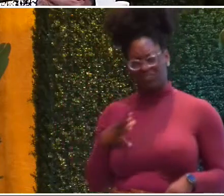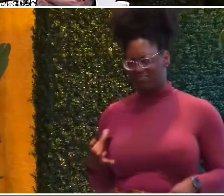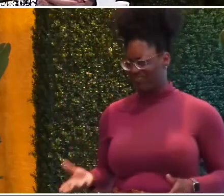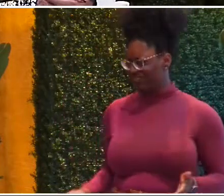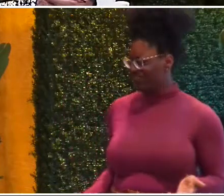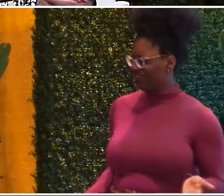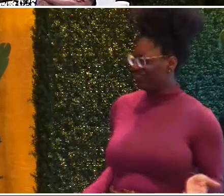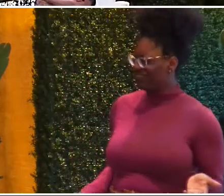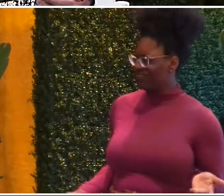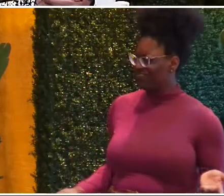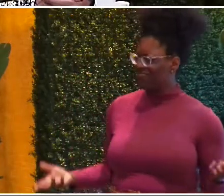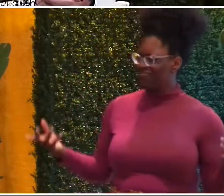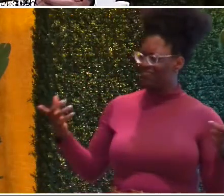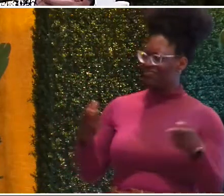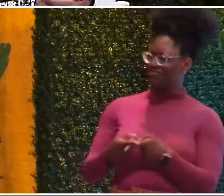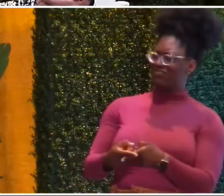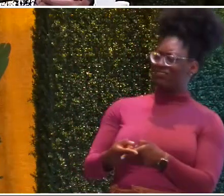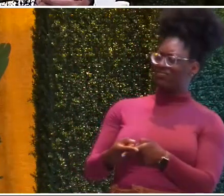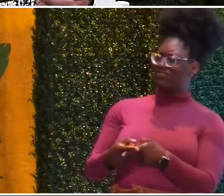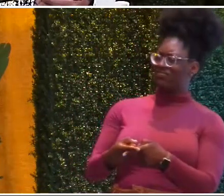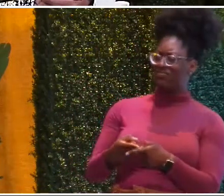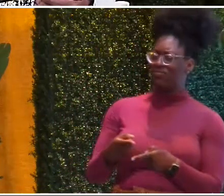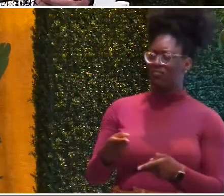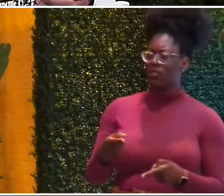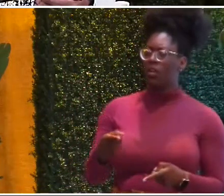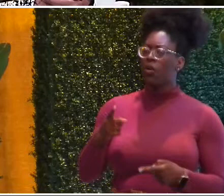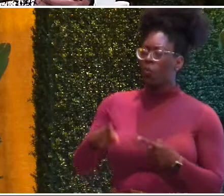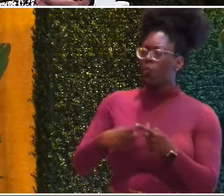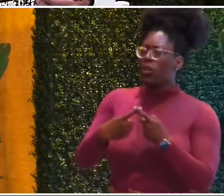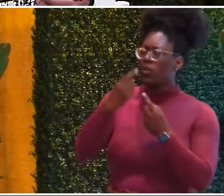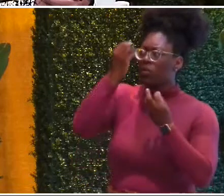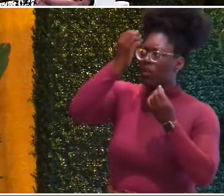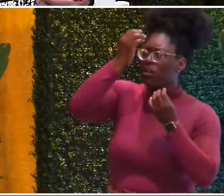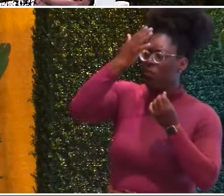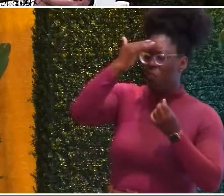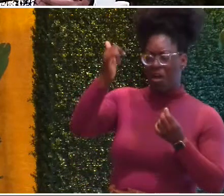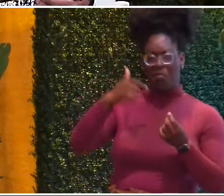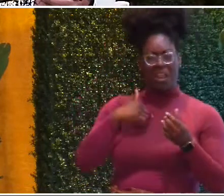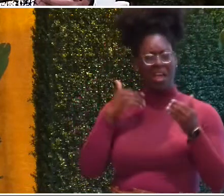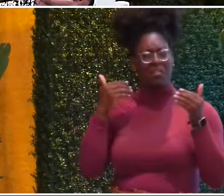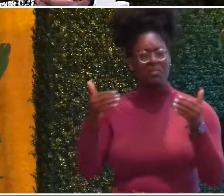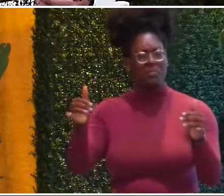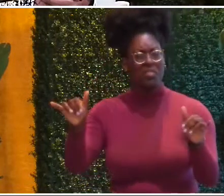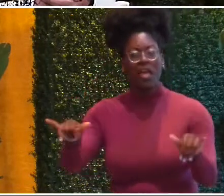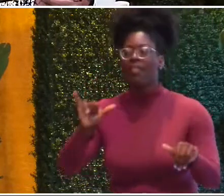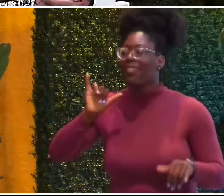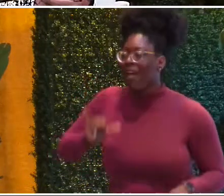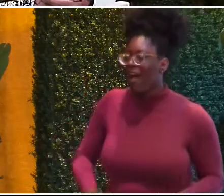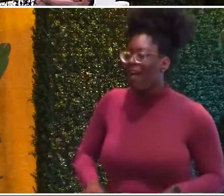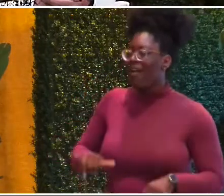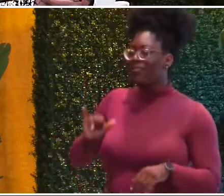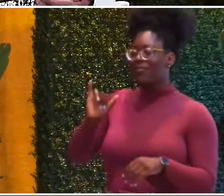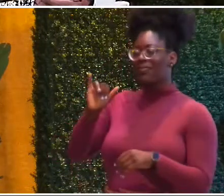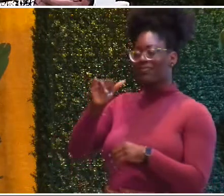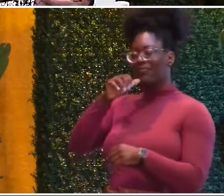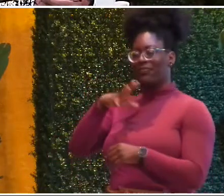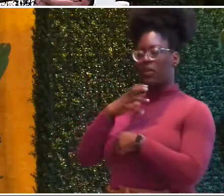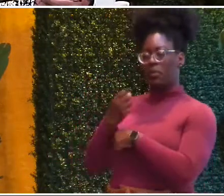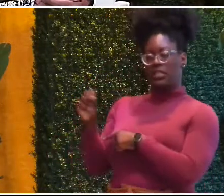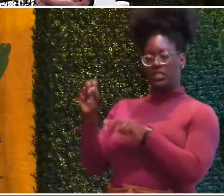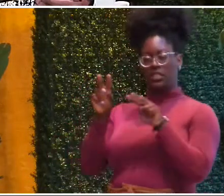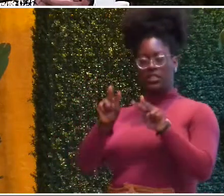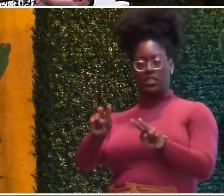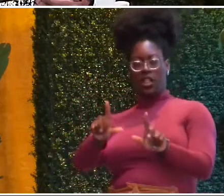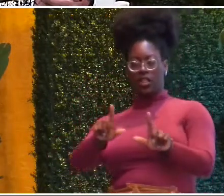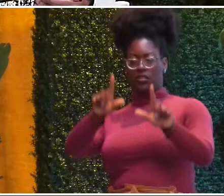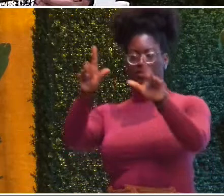backs, that is the voice of feminists like me. Sometimes we set shit on fire, but also we're telling